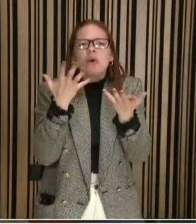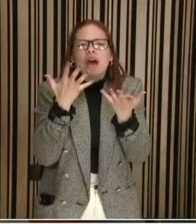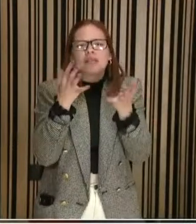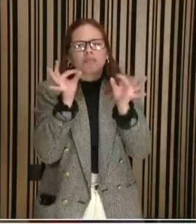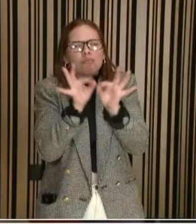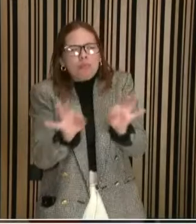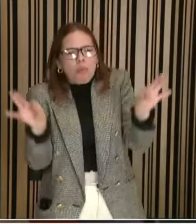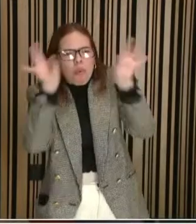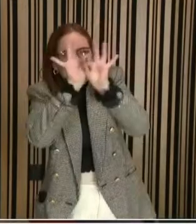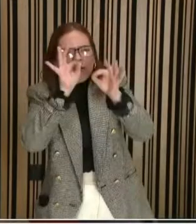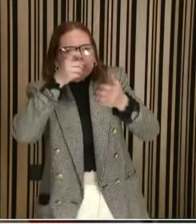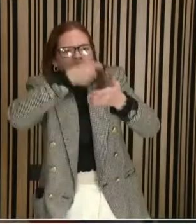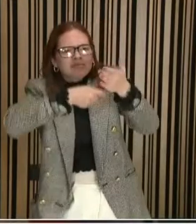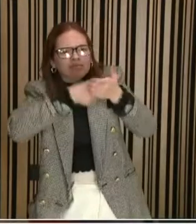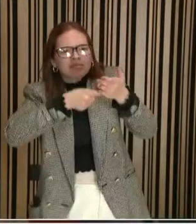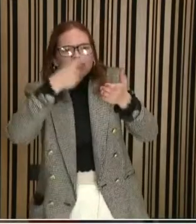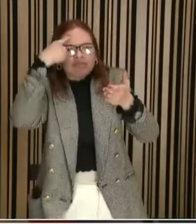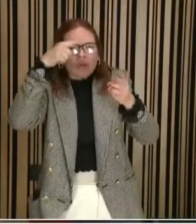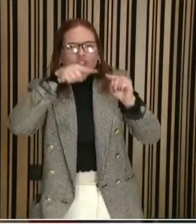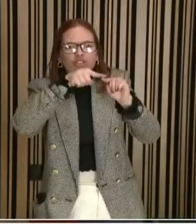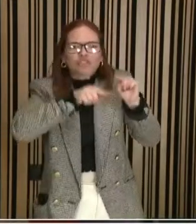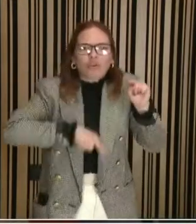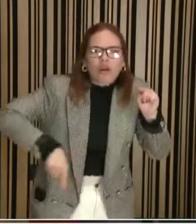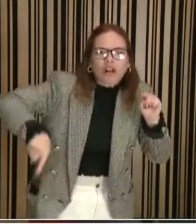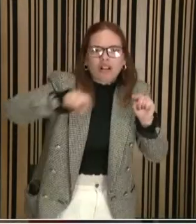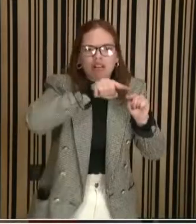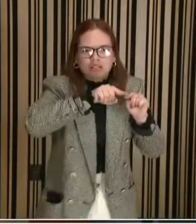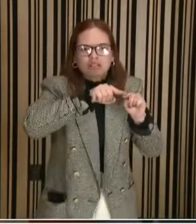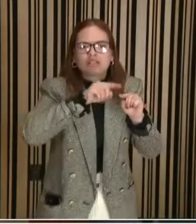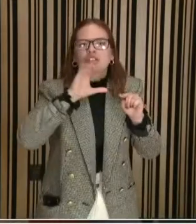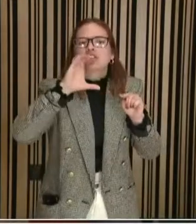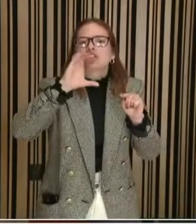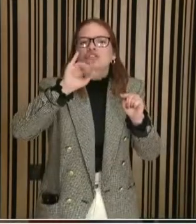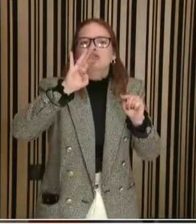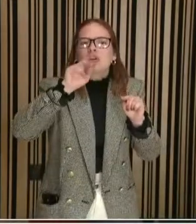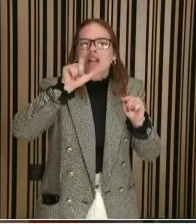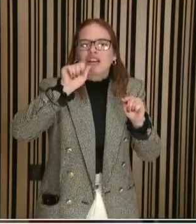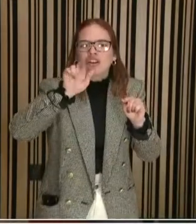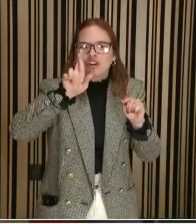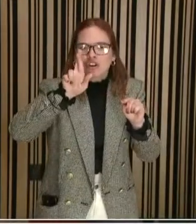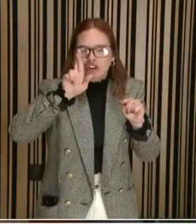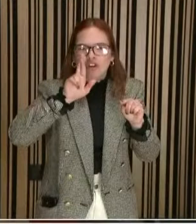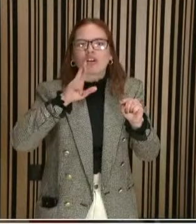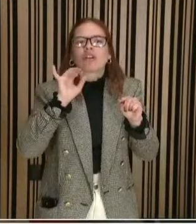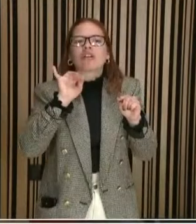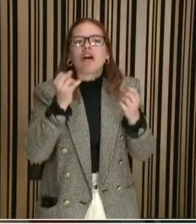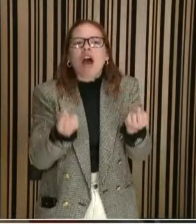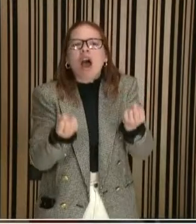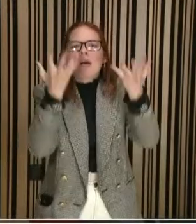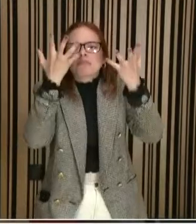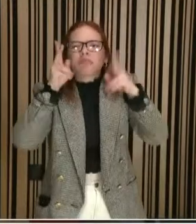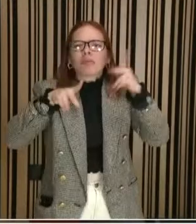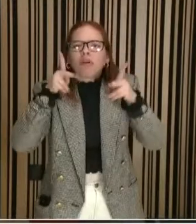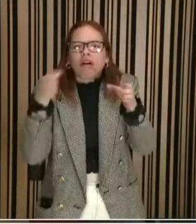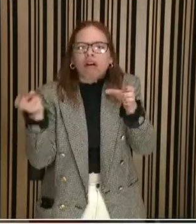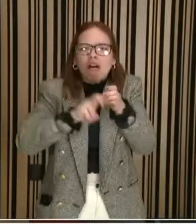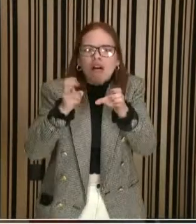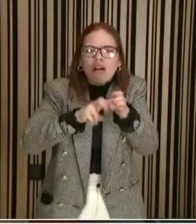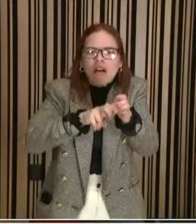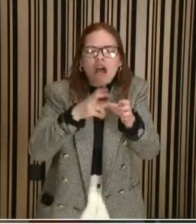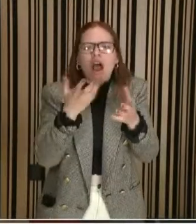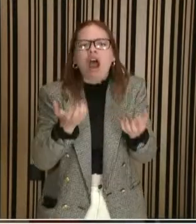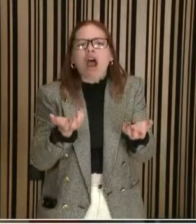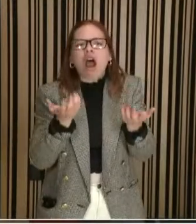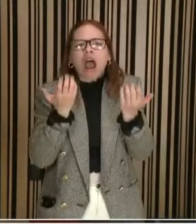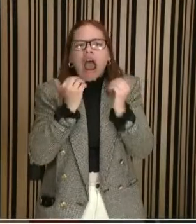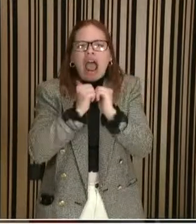DC circulator, the ridership of the DC circulator, and how it fits into the larger transit discussion,